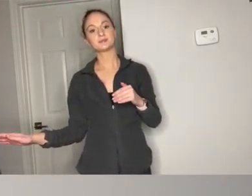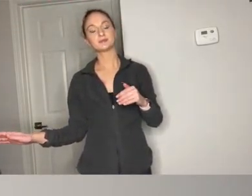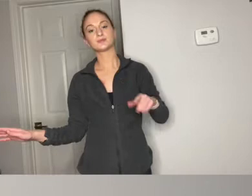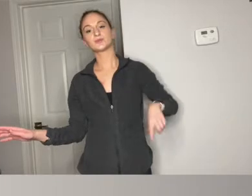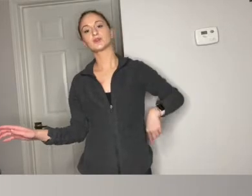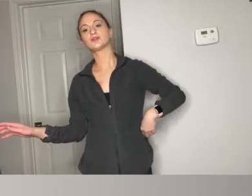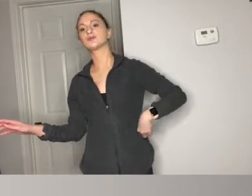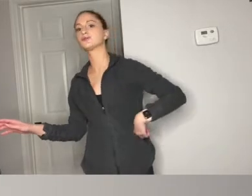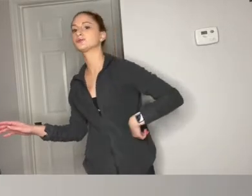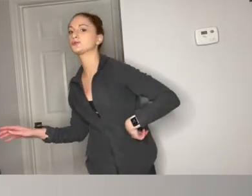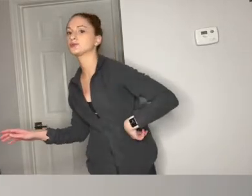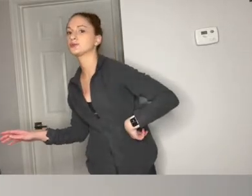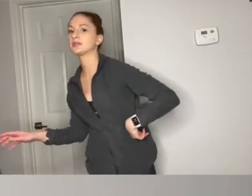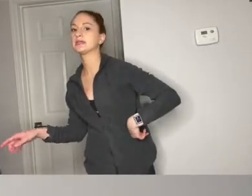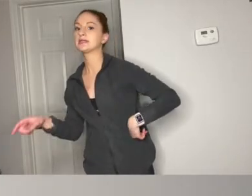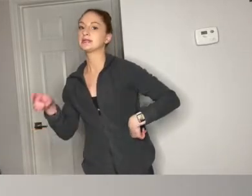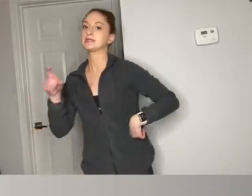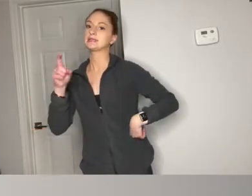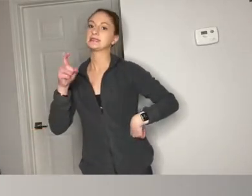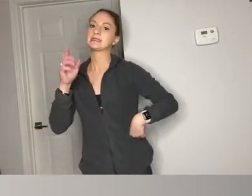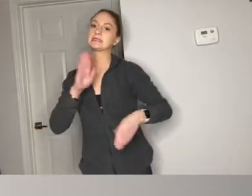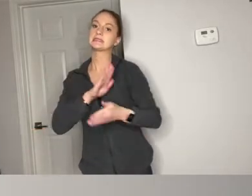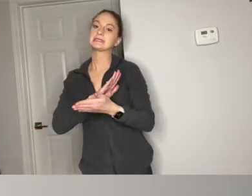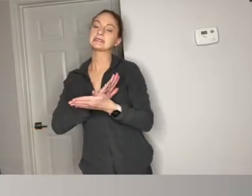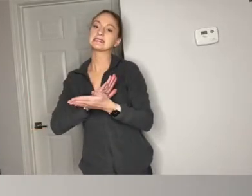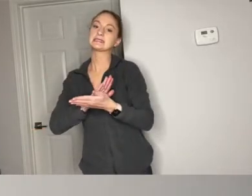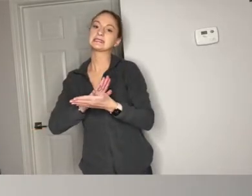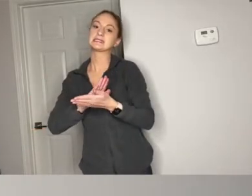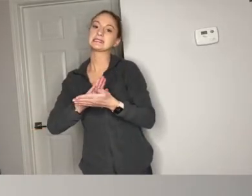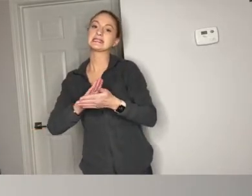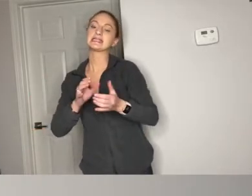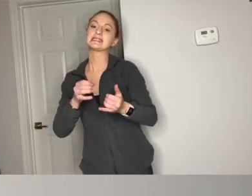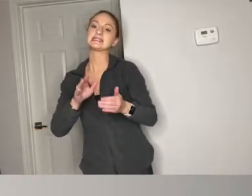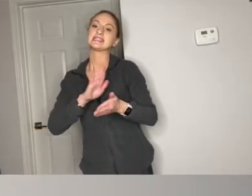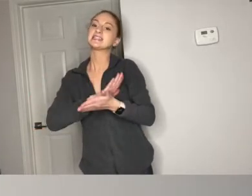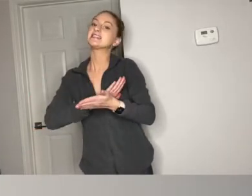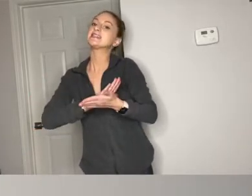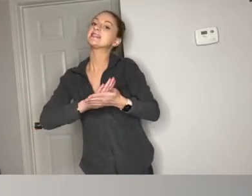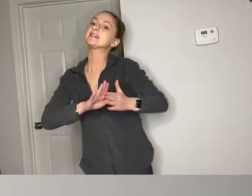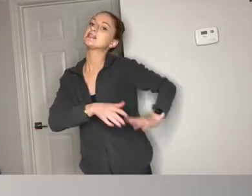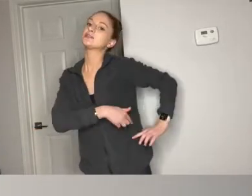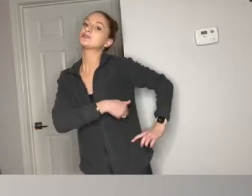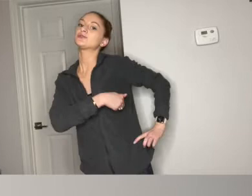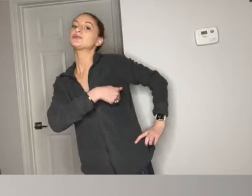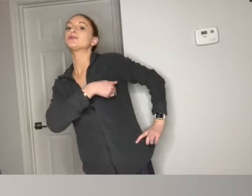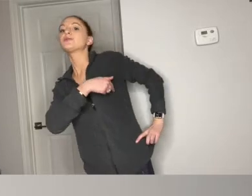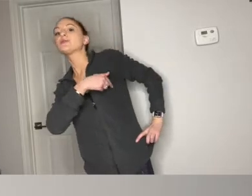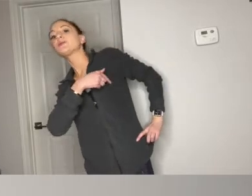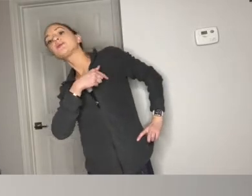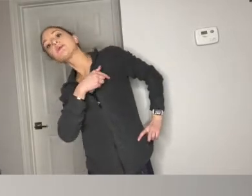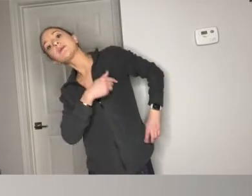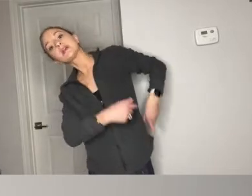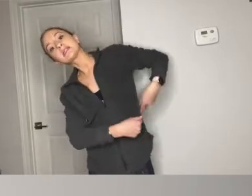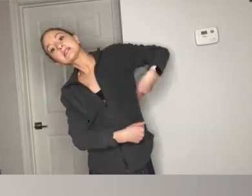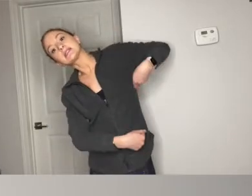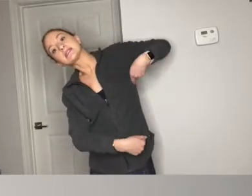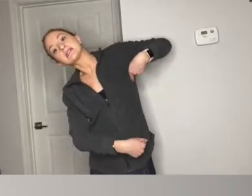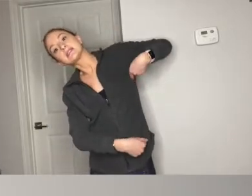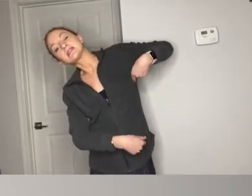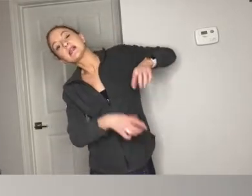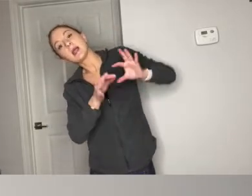Try not to collapse into the side body here. You want a nice deep stretch, a nice long stretch here along your left